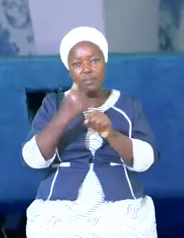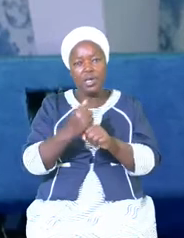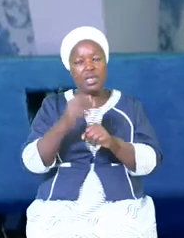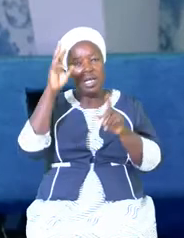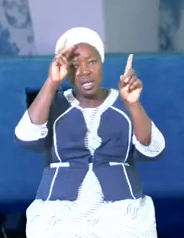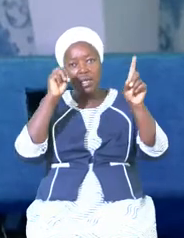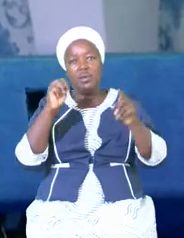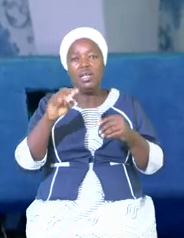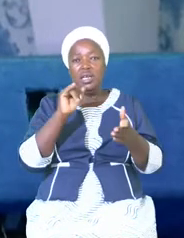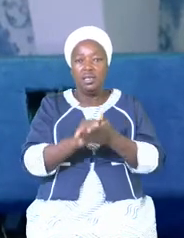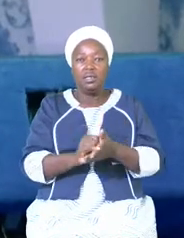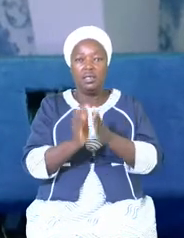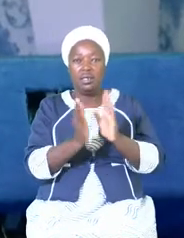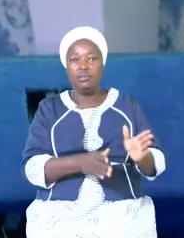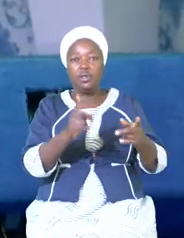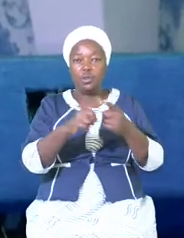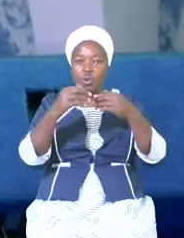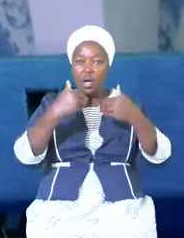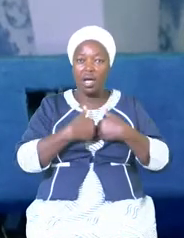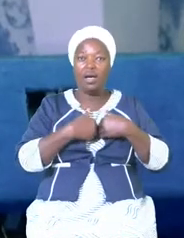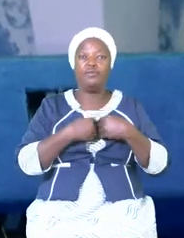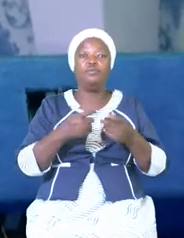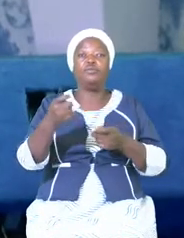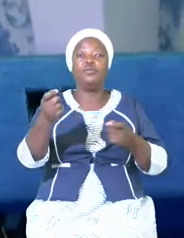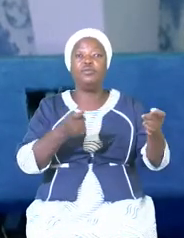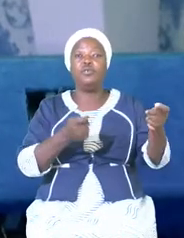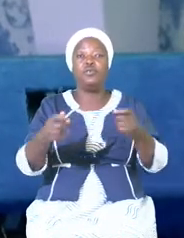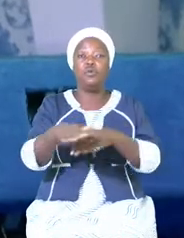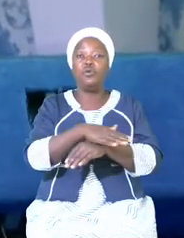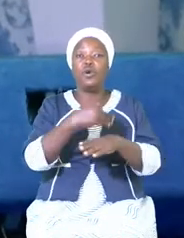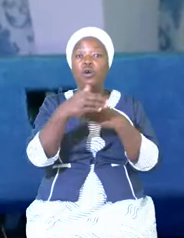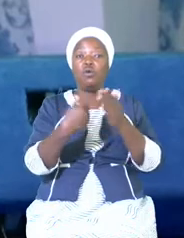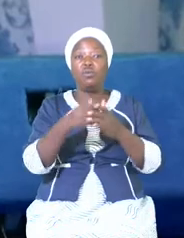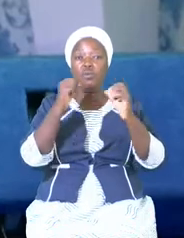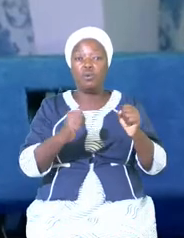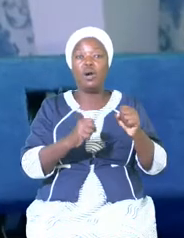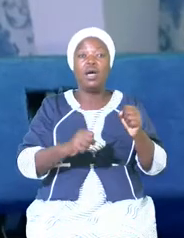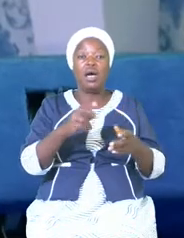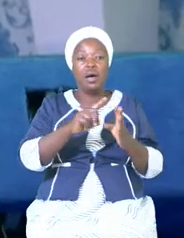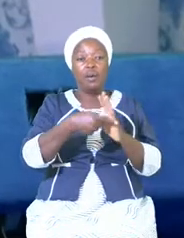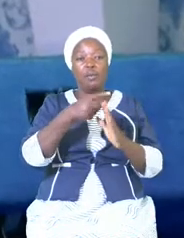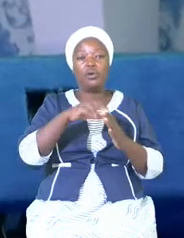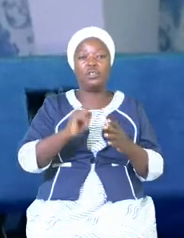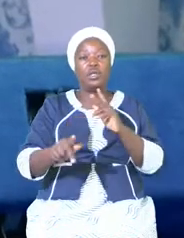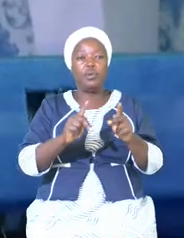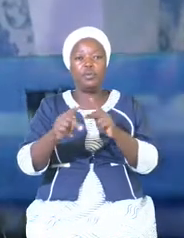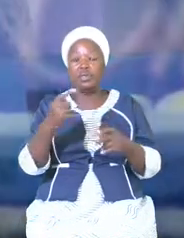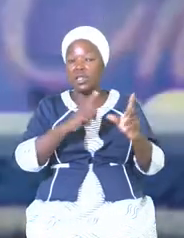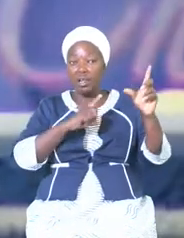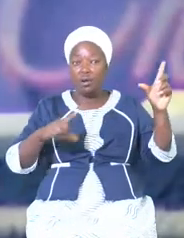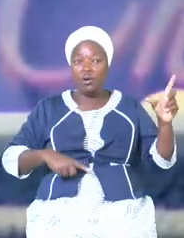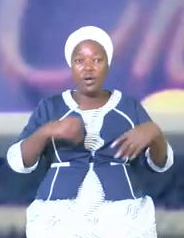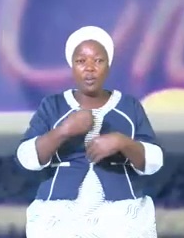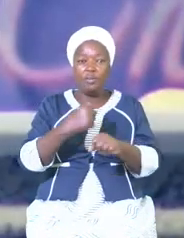that remained to have dominion over the nobles among the people. The Lord made